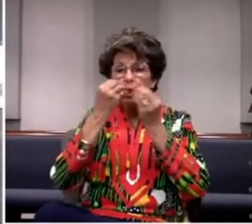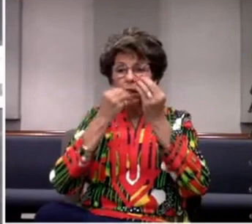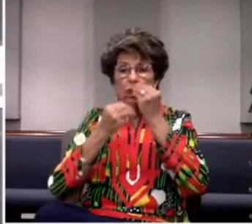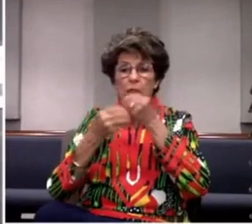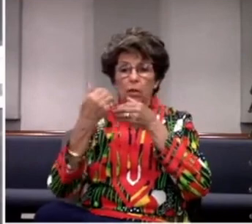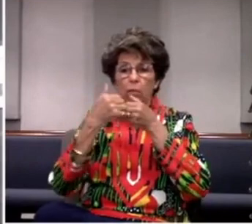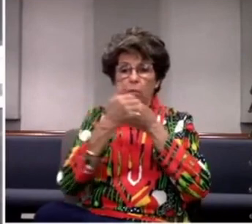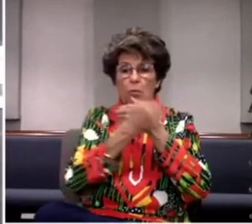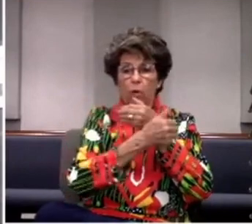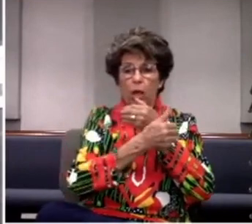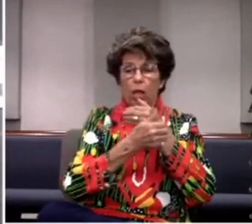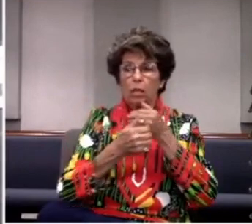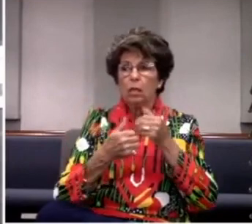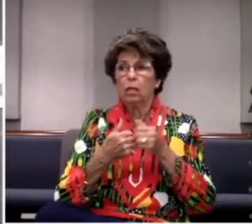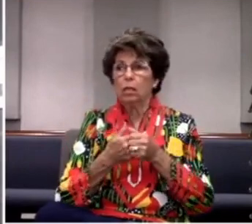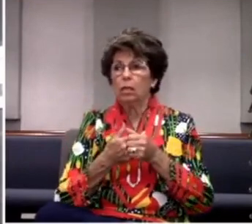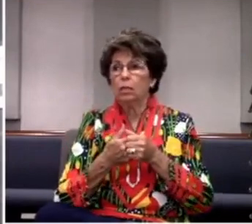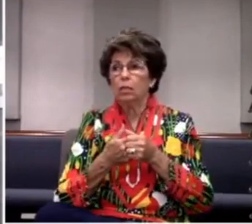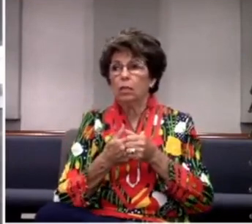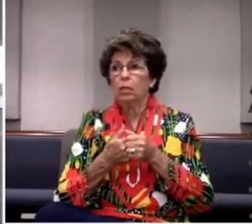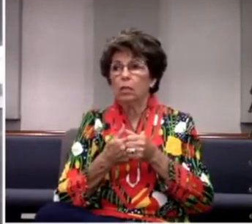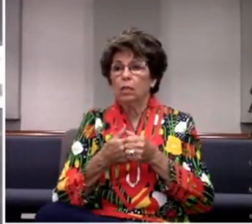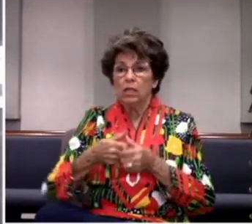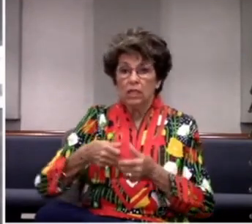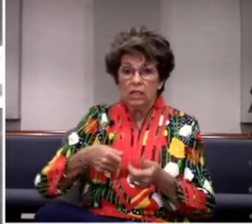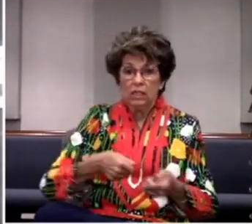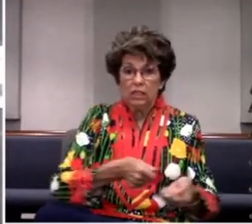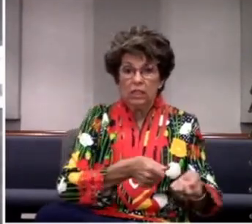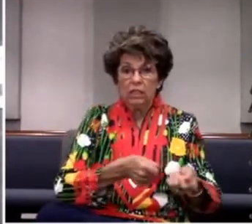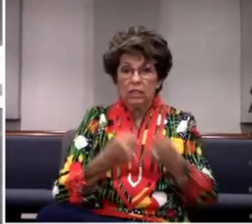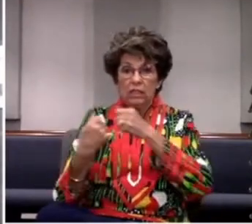class? Under the ground.